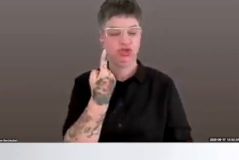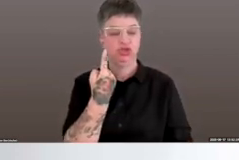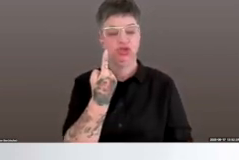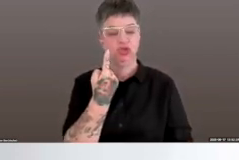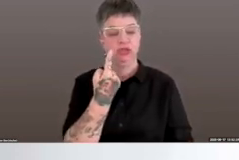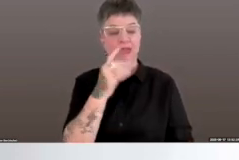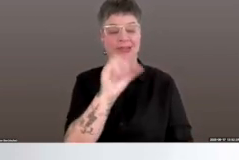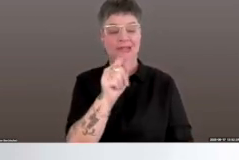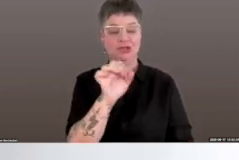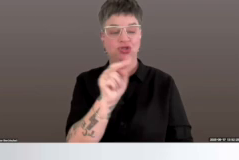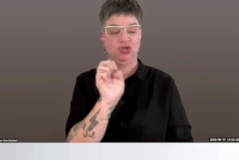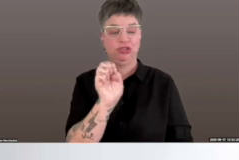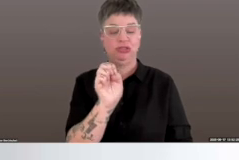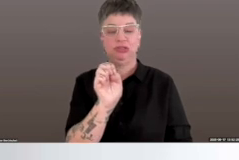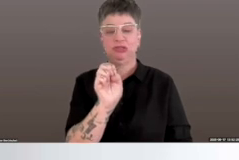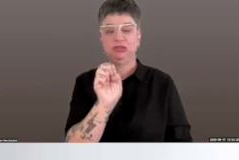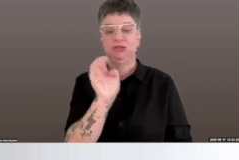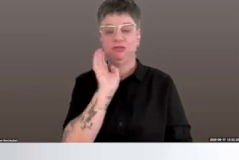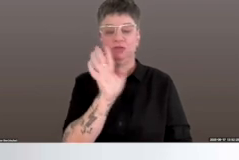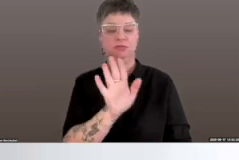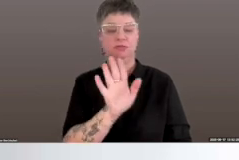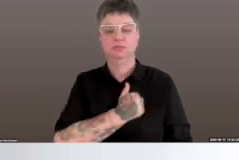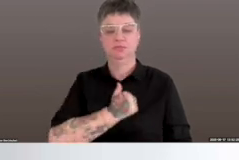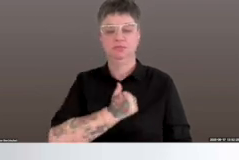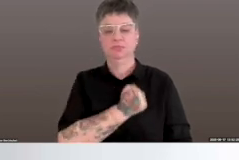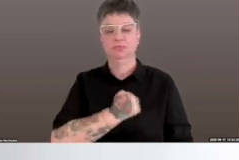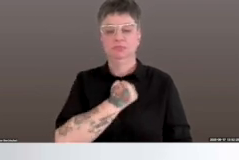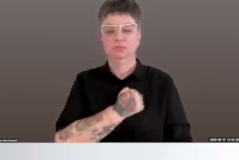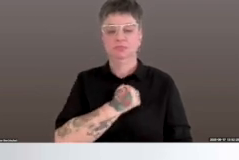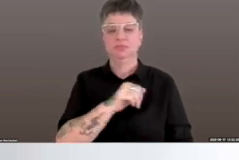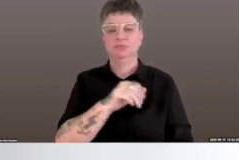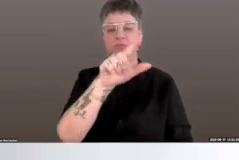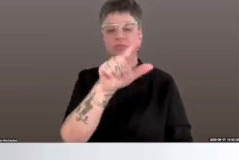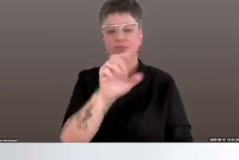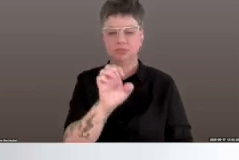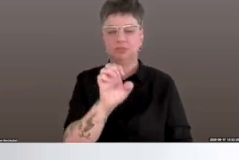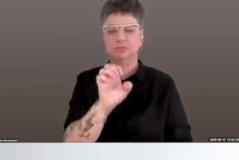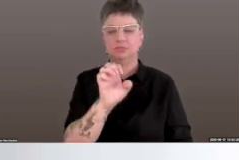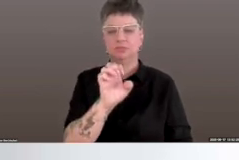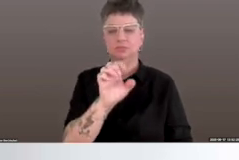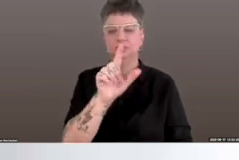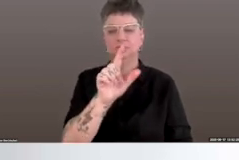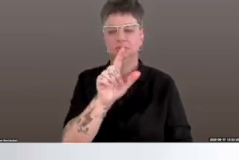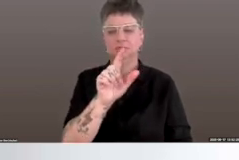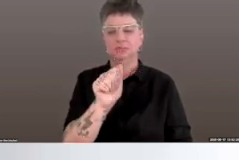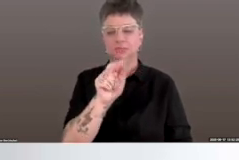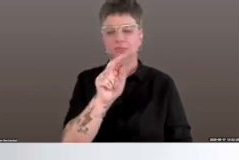colleague, Catherine. Oh, I'm sorry, that should say Leilani. Wait, now I'm getting